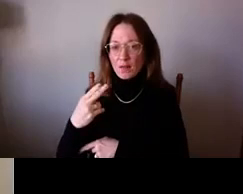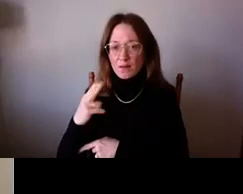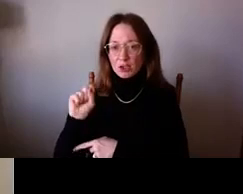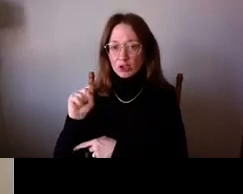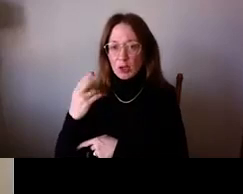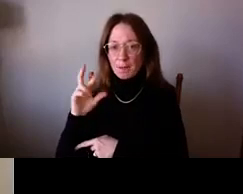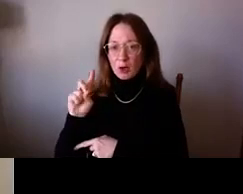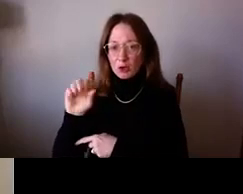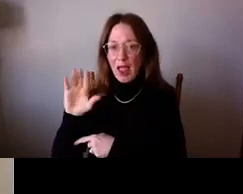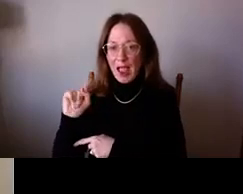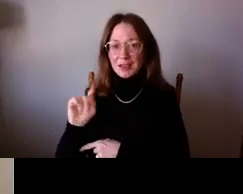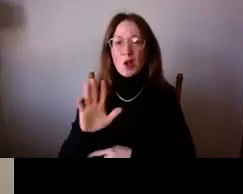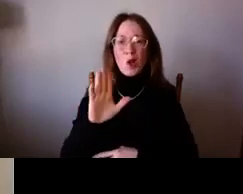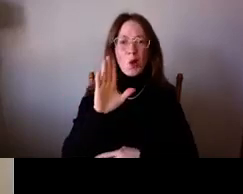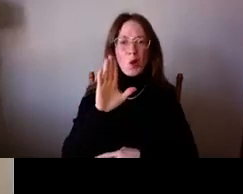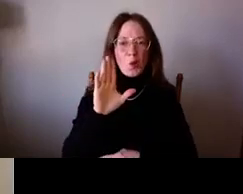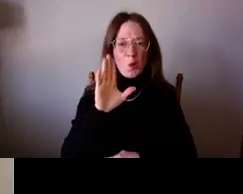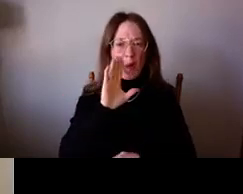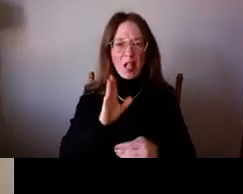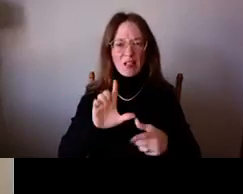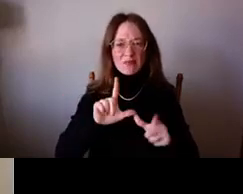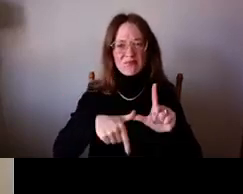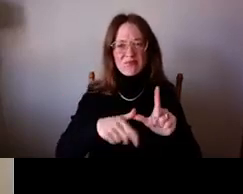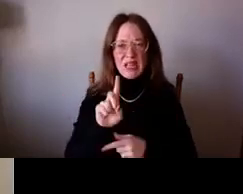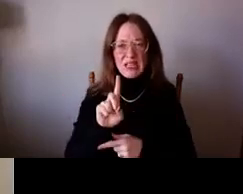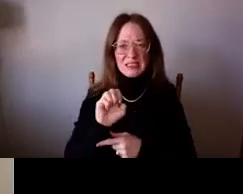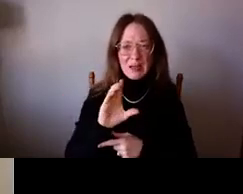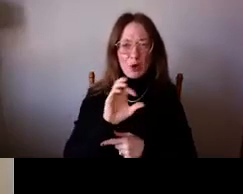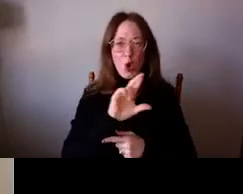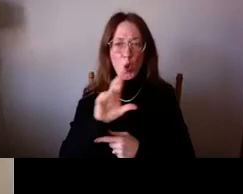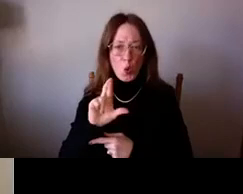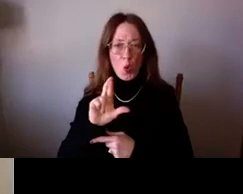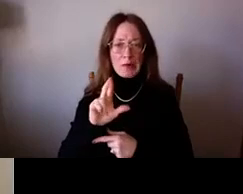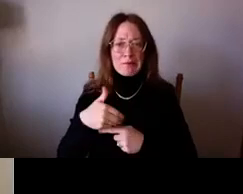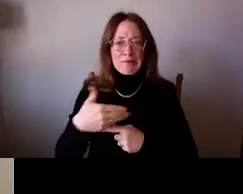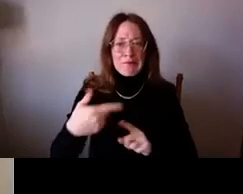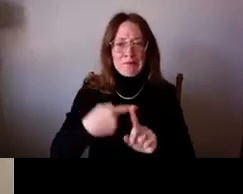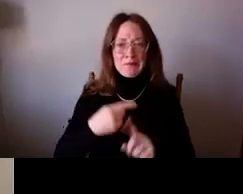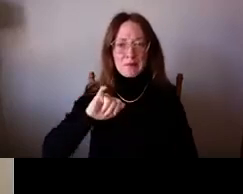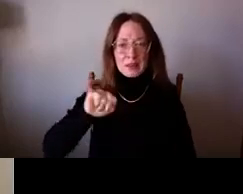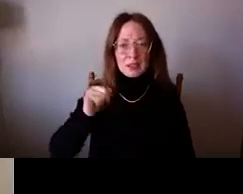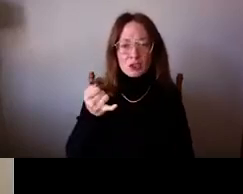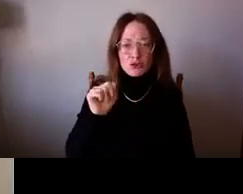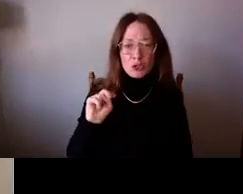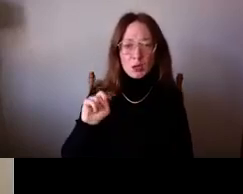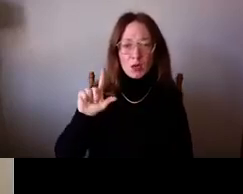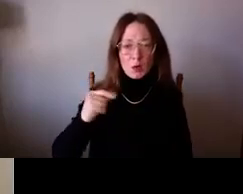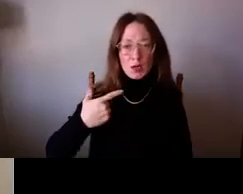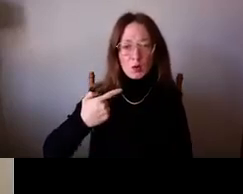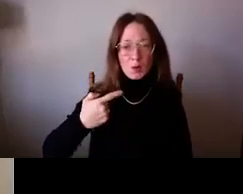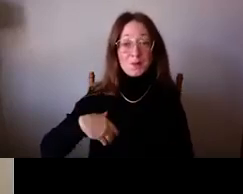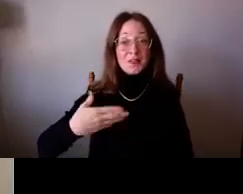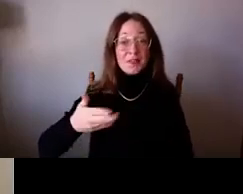of December or trickle over into January of 2021. On the next slide,